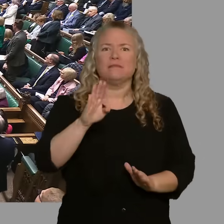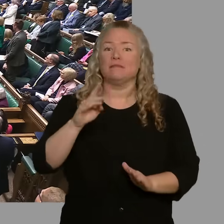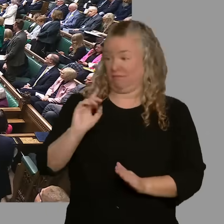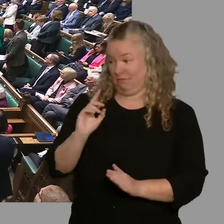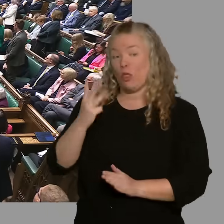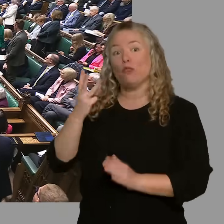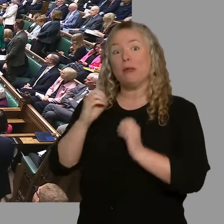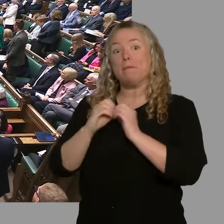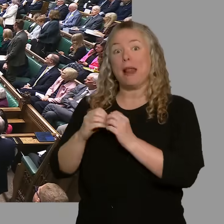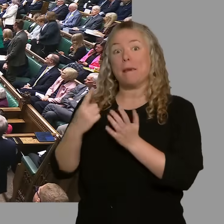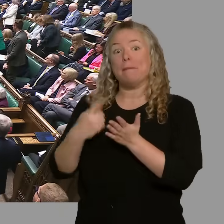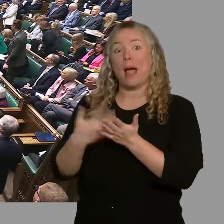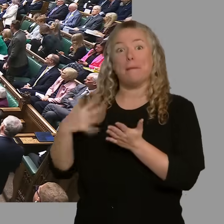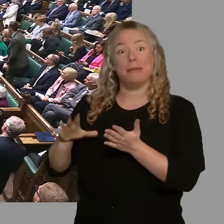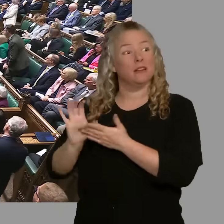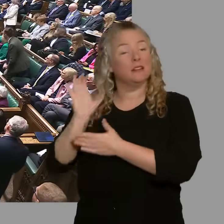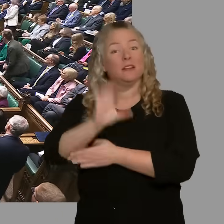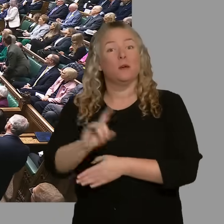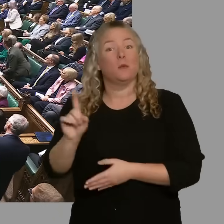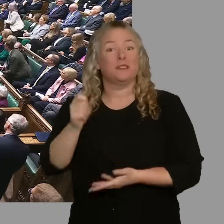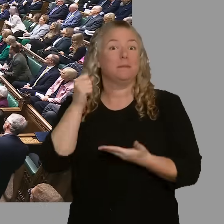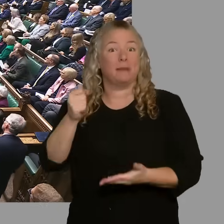Badenoch.